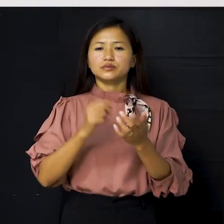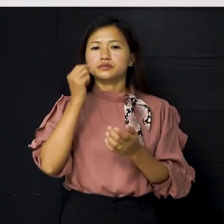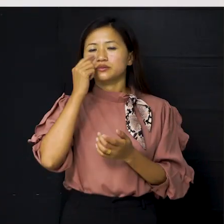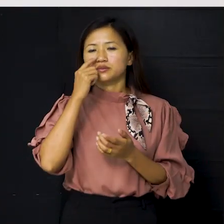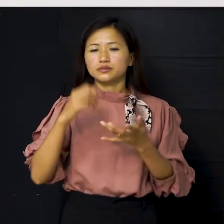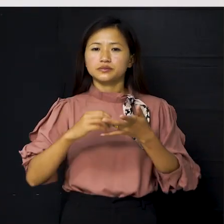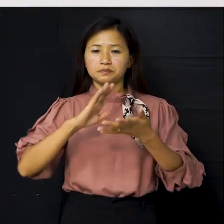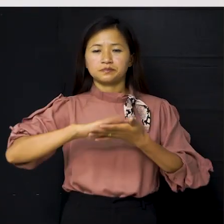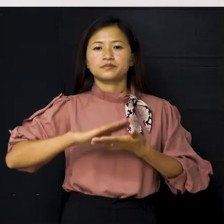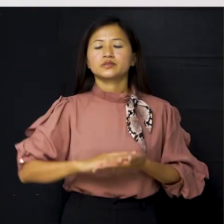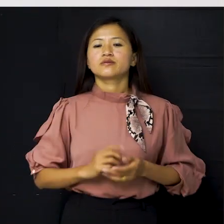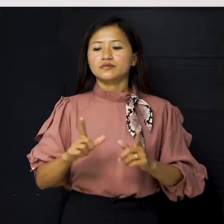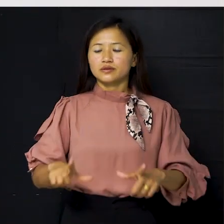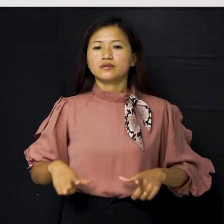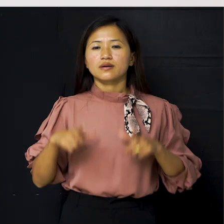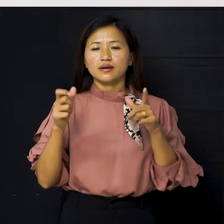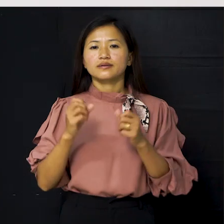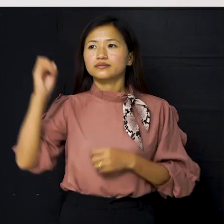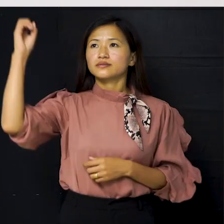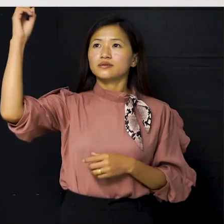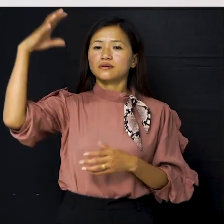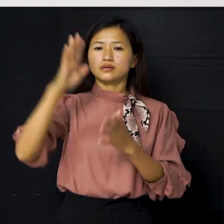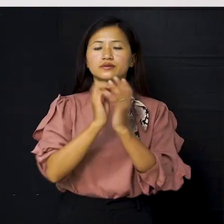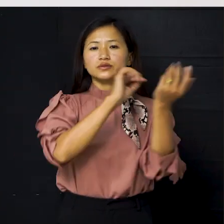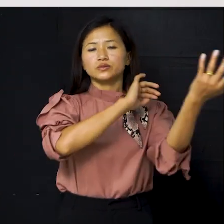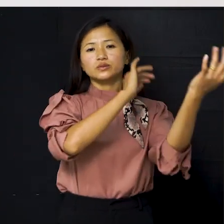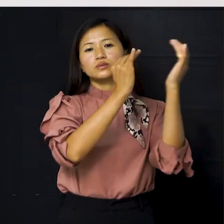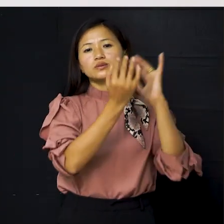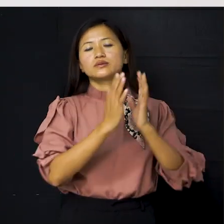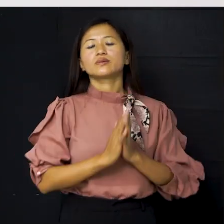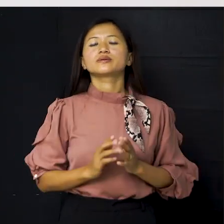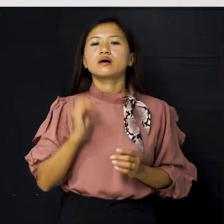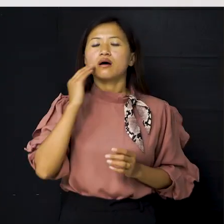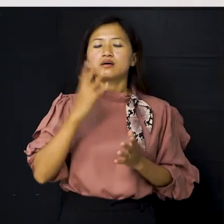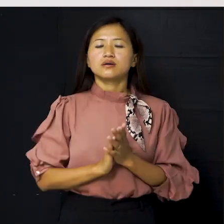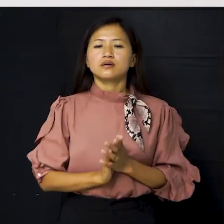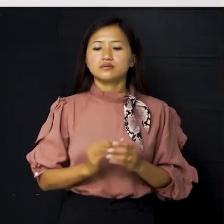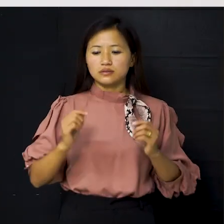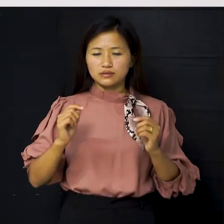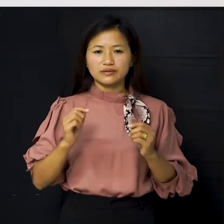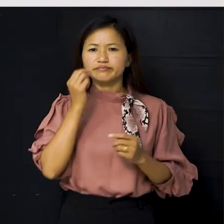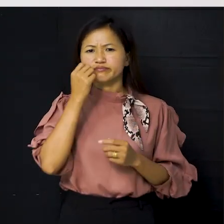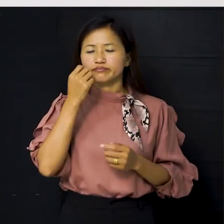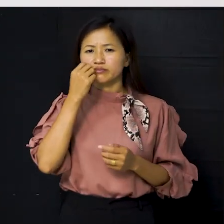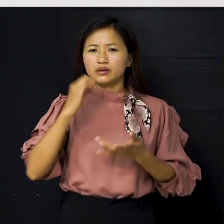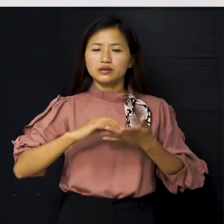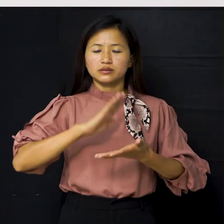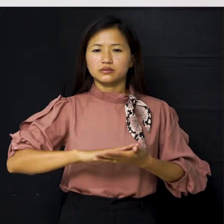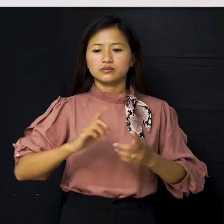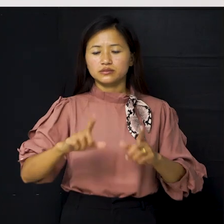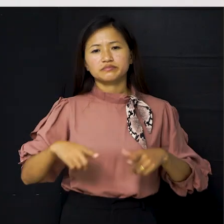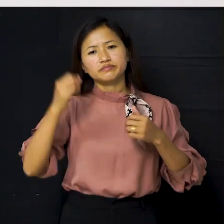was known as the light of the world because when her husband was ill, she was the light of the